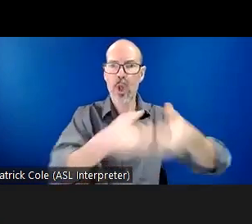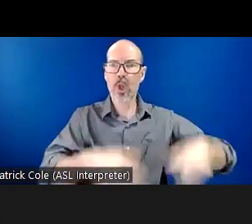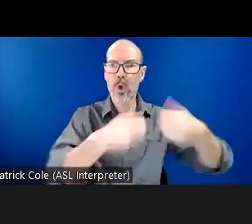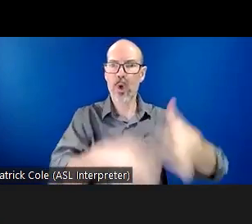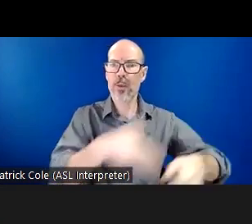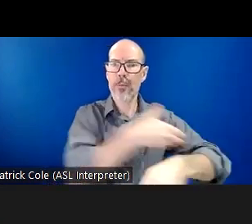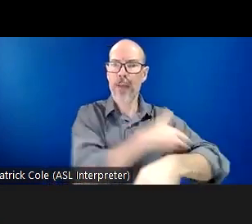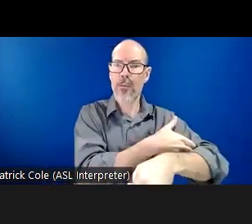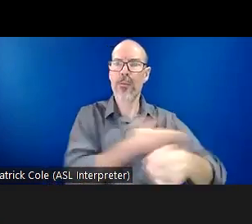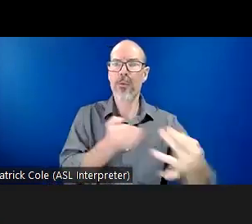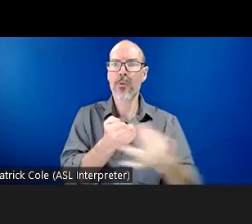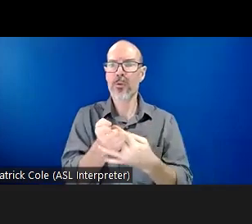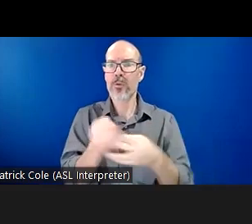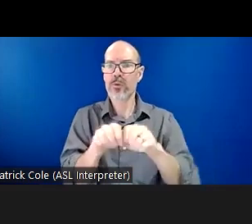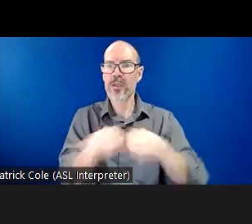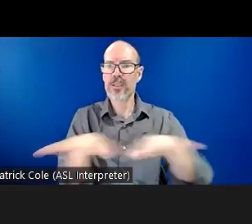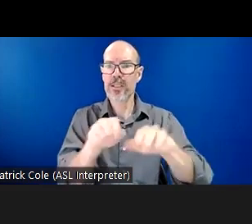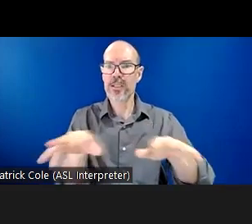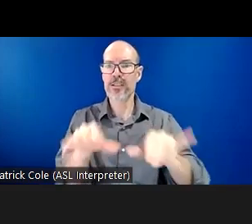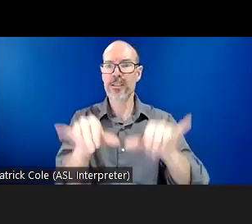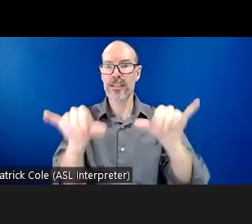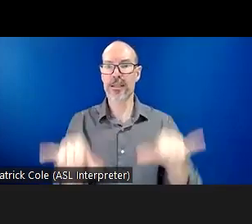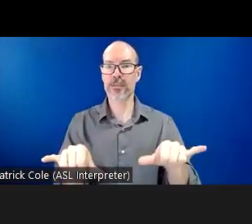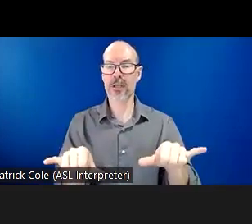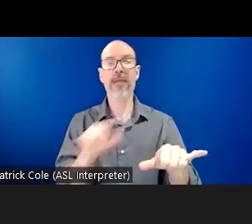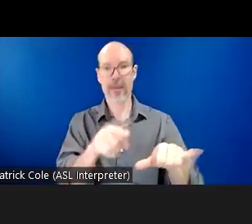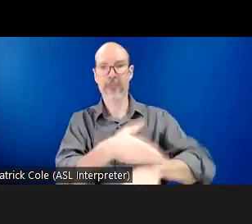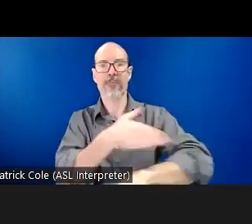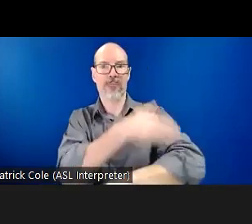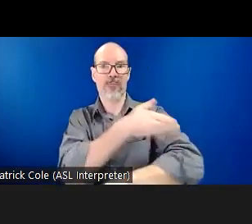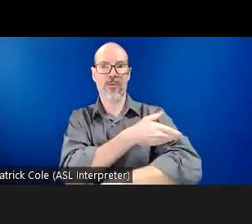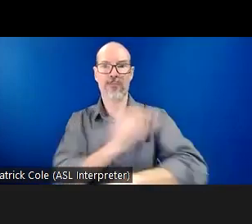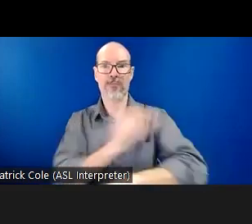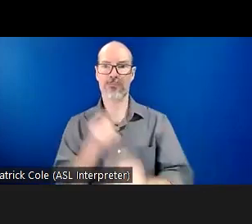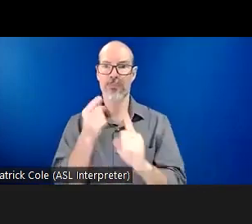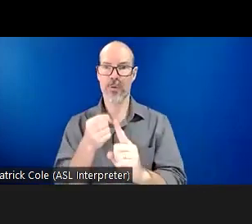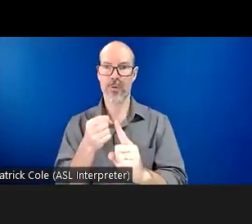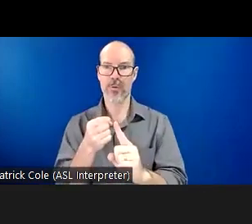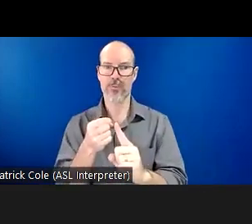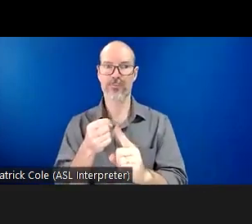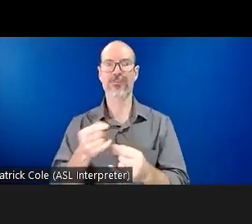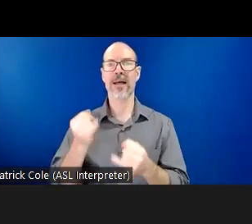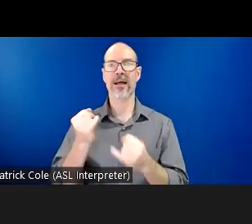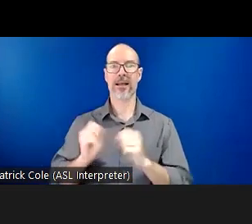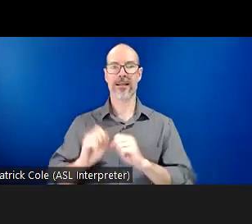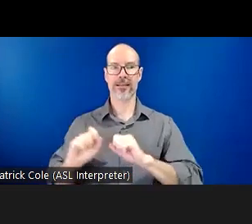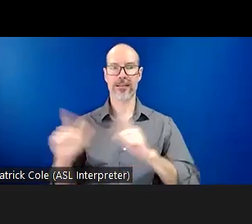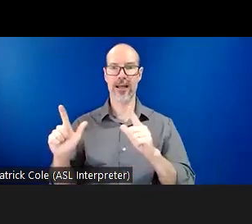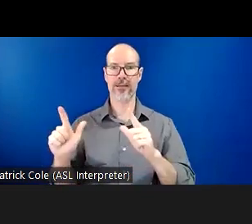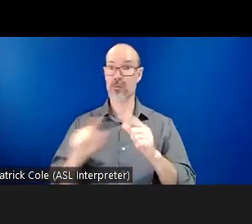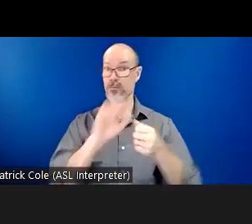transmission systems. And go to the next slide. This will be our last measure of the nine. So the last measure is